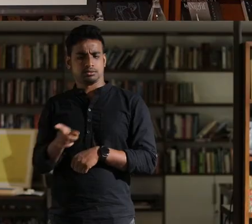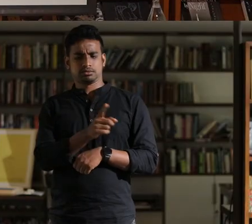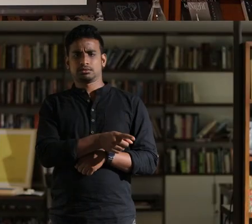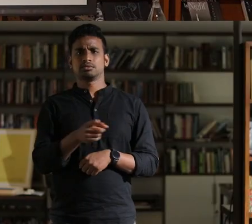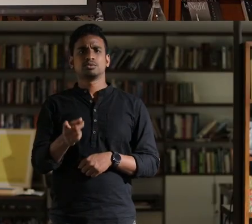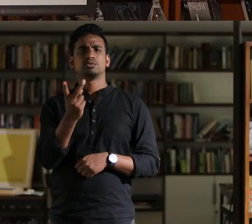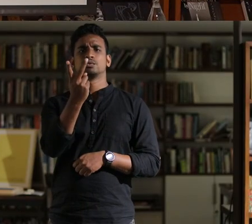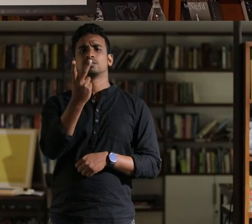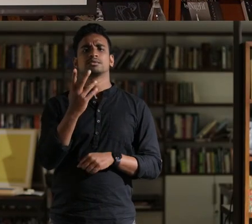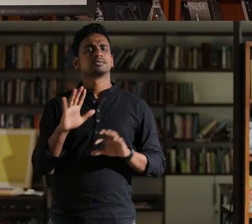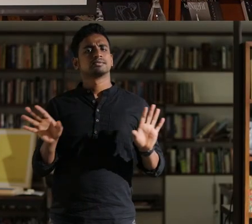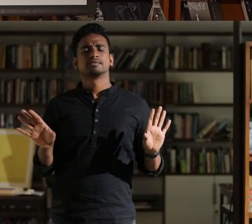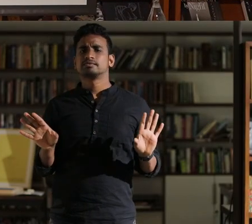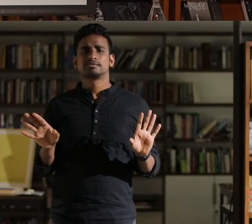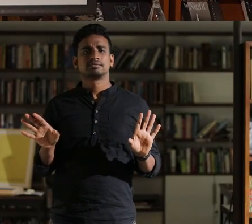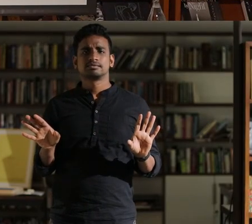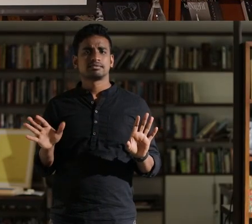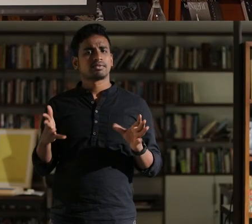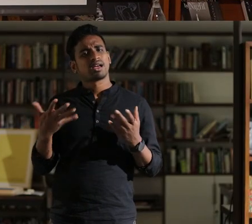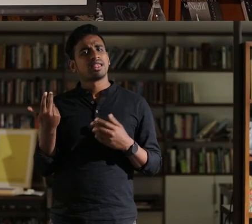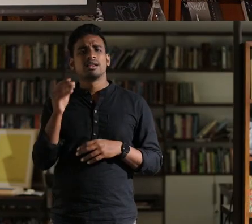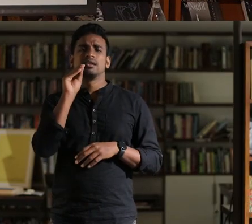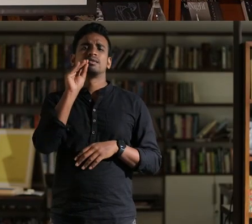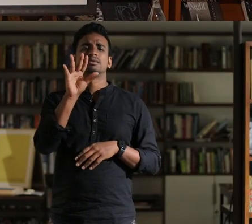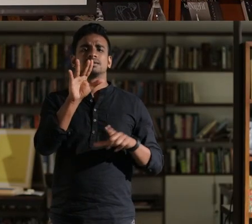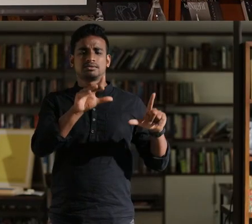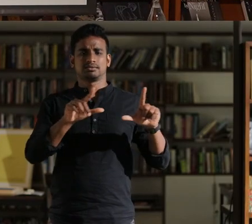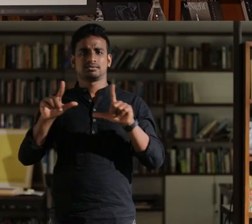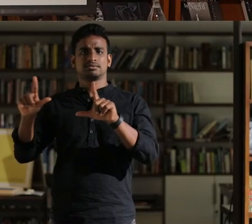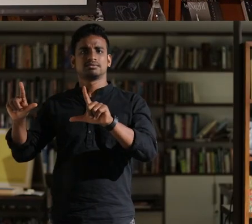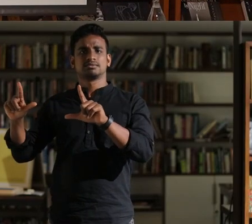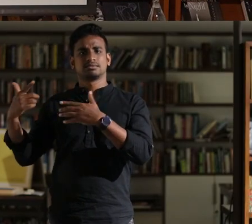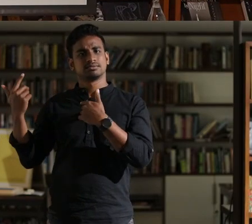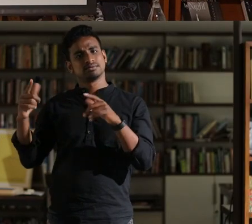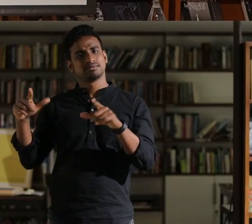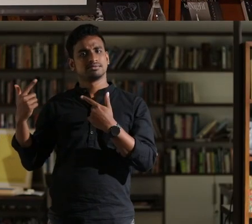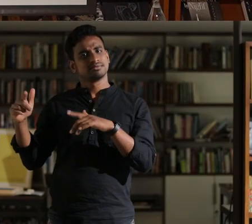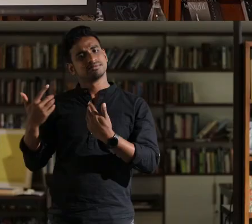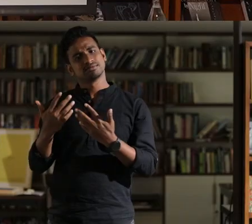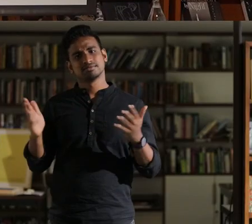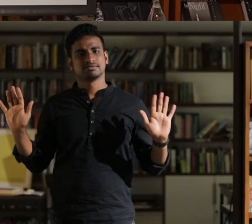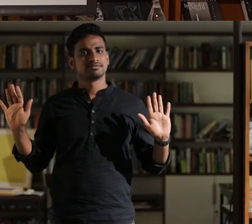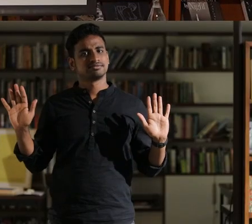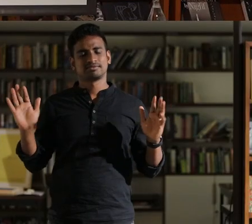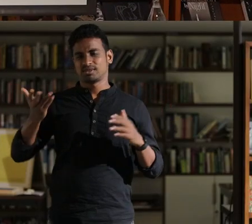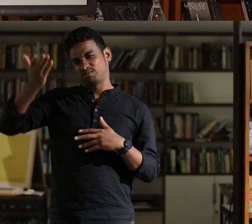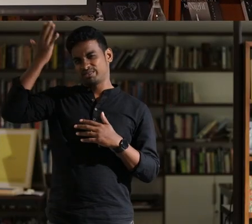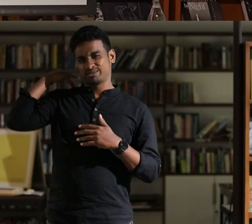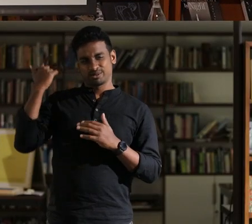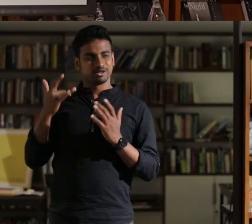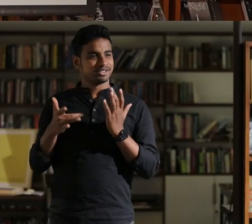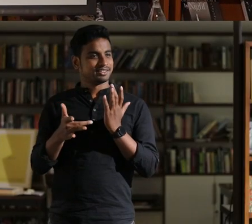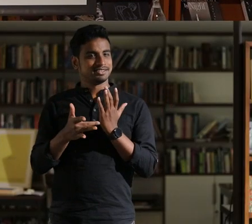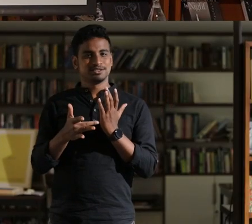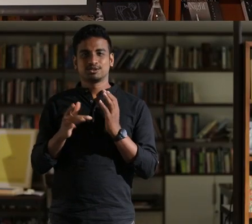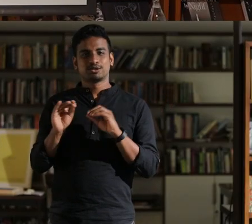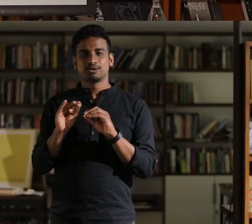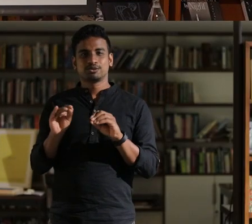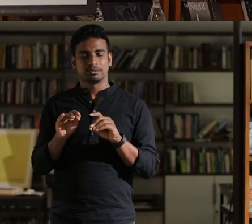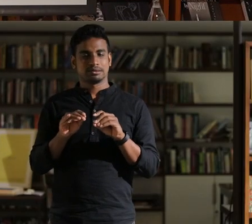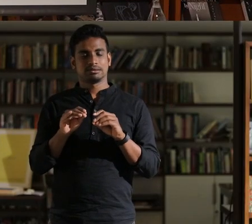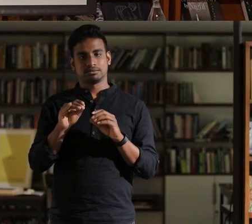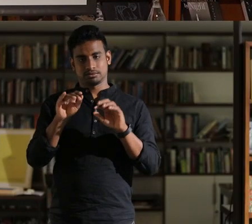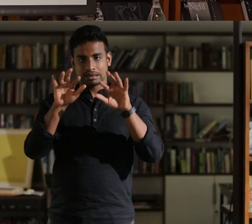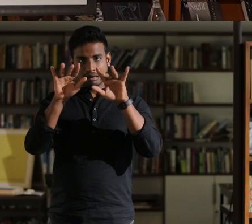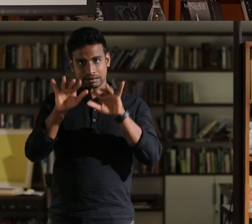that, we just have information which is recorded in some form or fashion. In those days, there was no digital recording, so it was